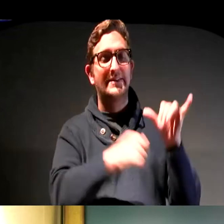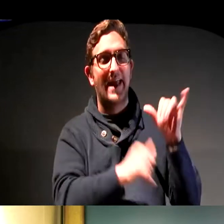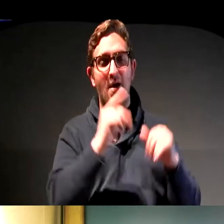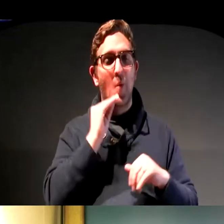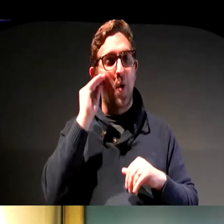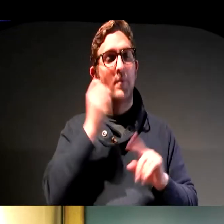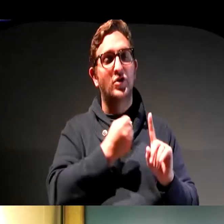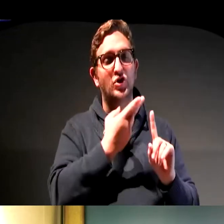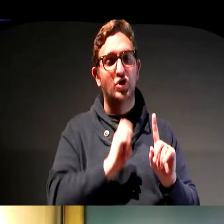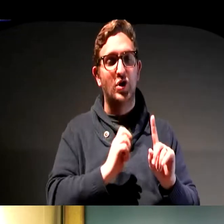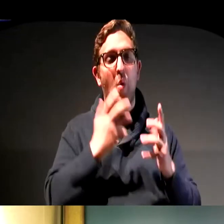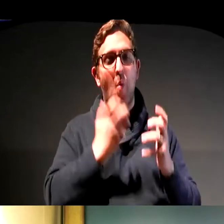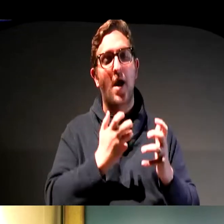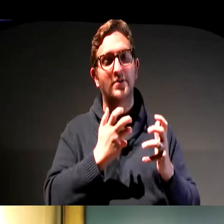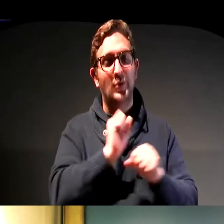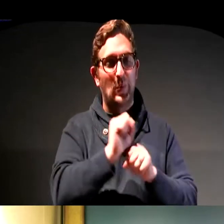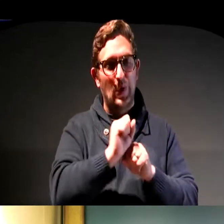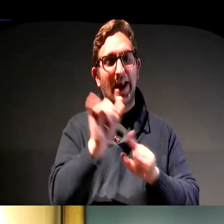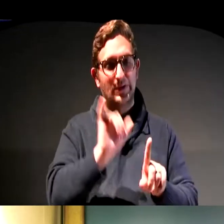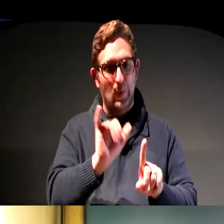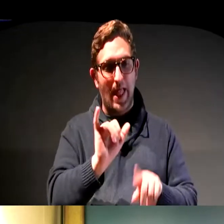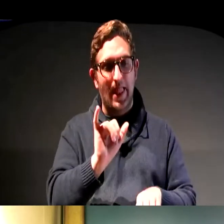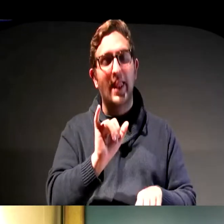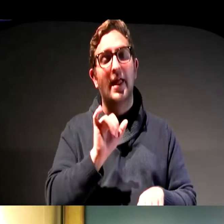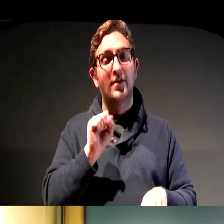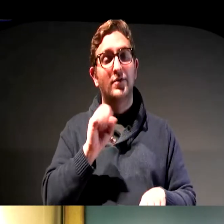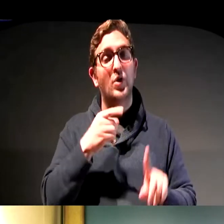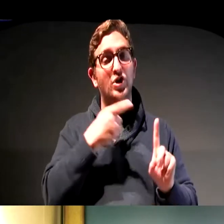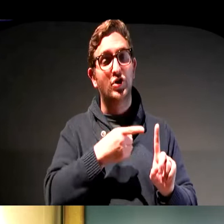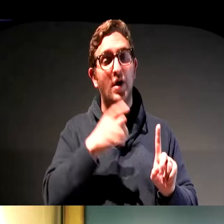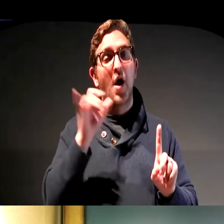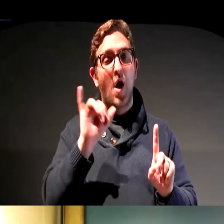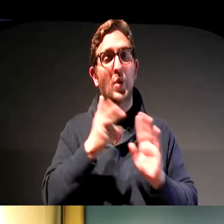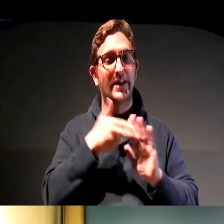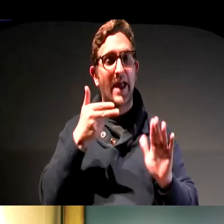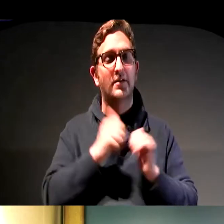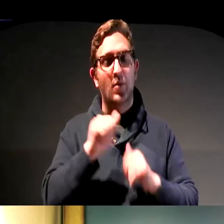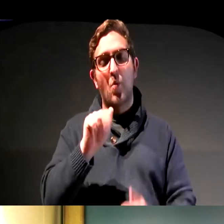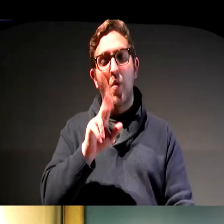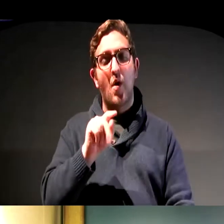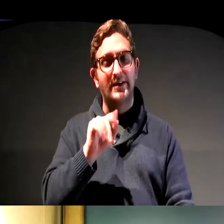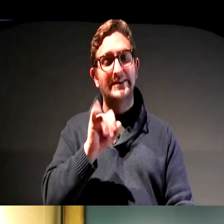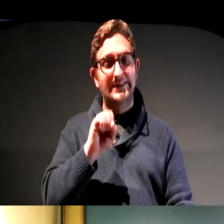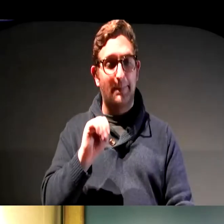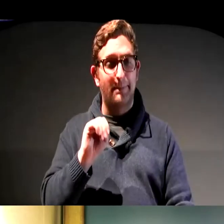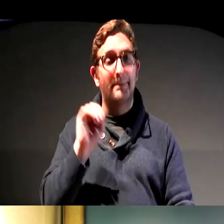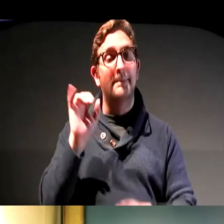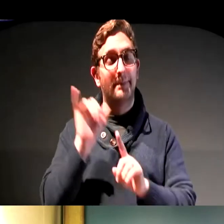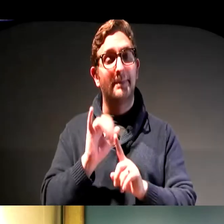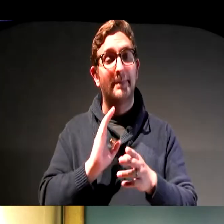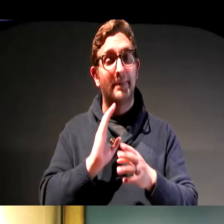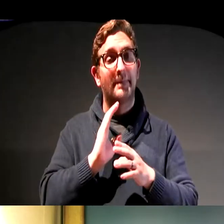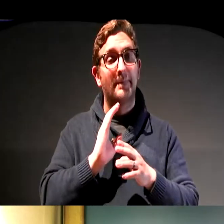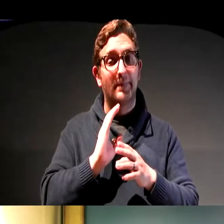well. And she was also diagnosed with autism after me. After I realized I helped her